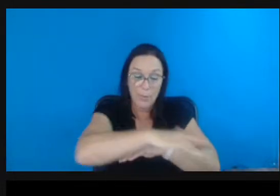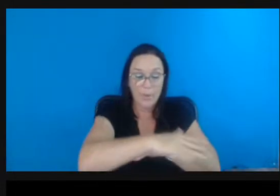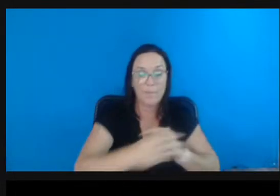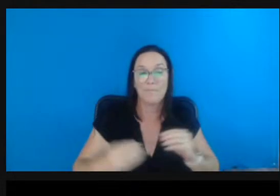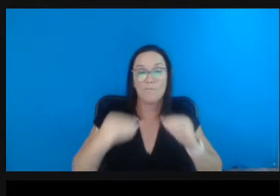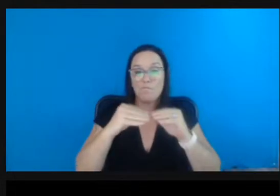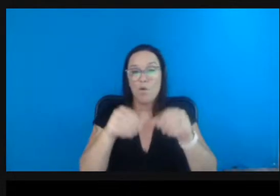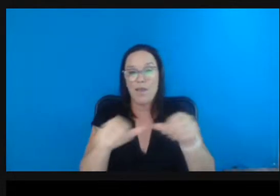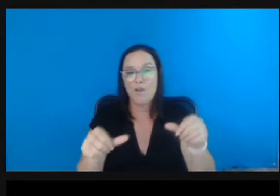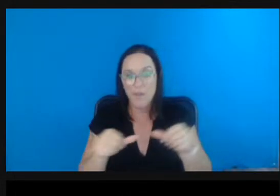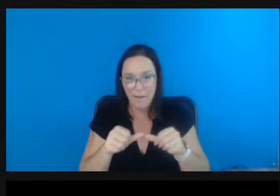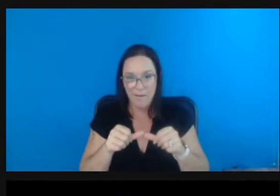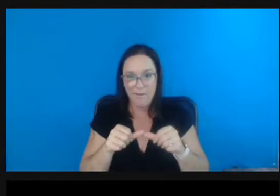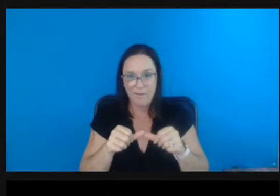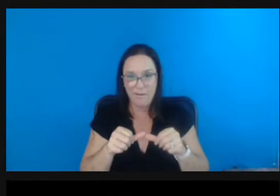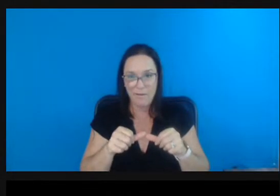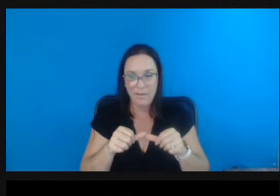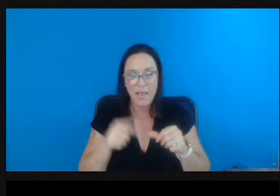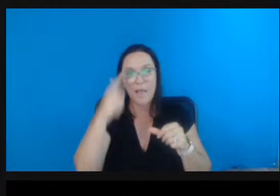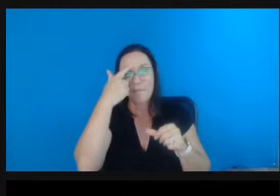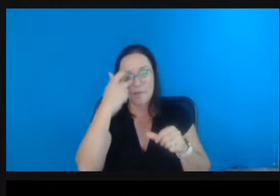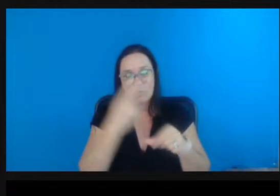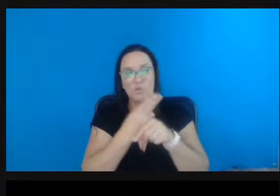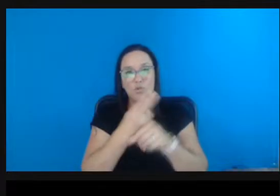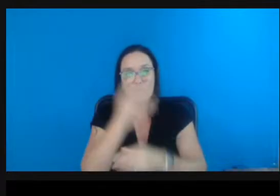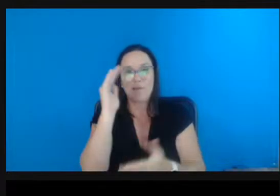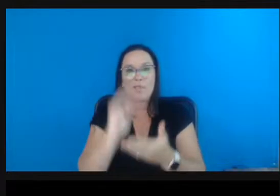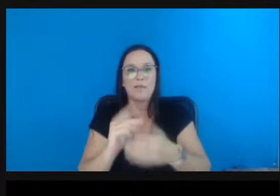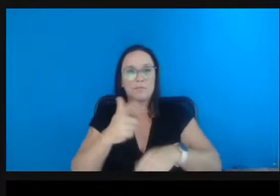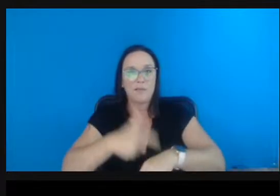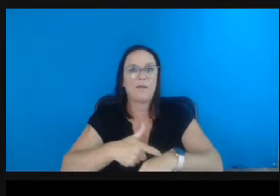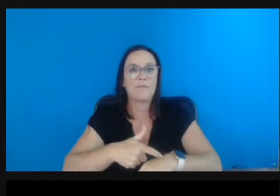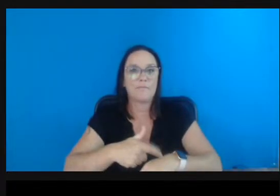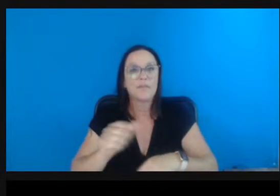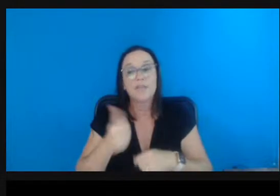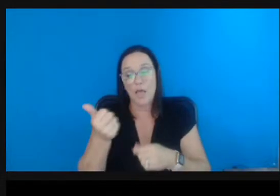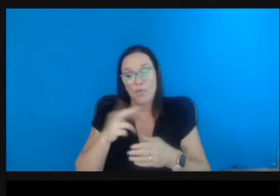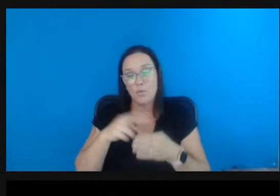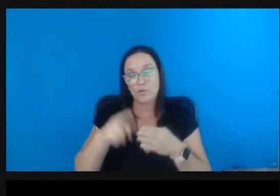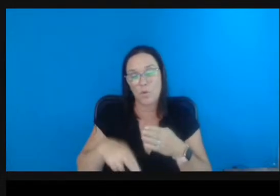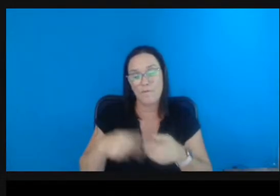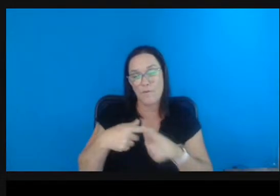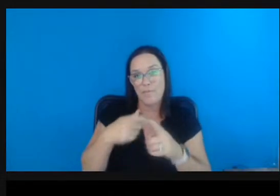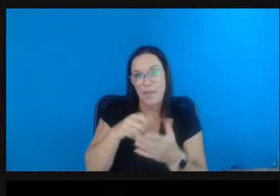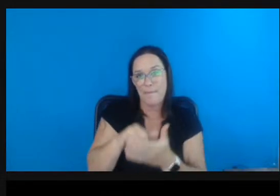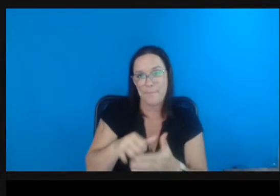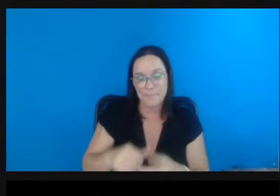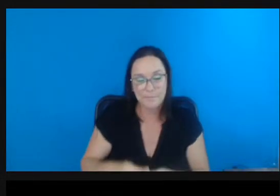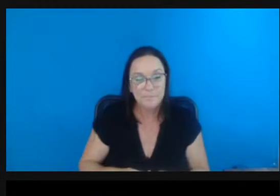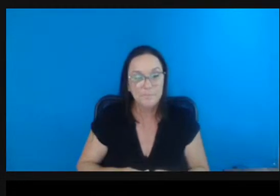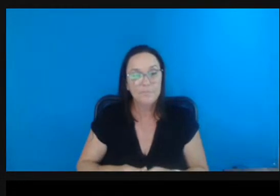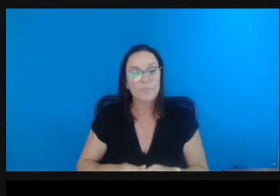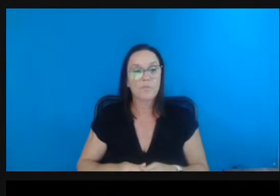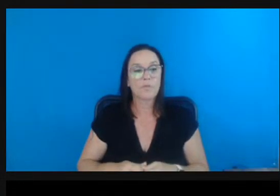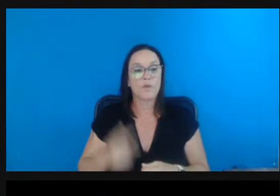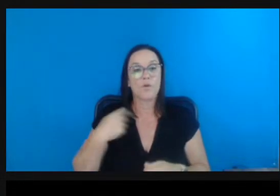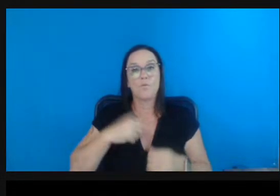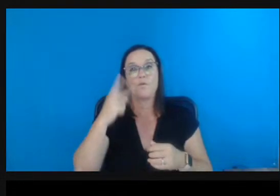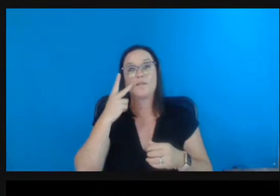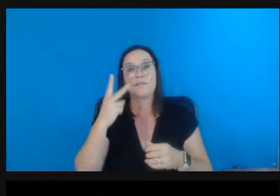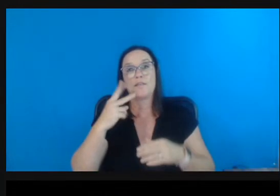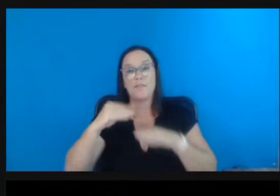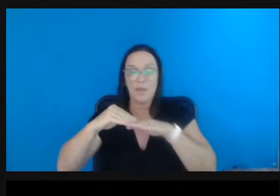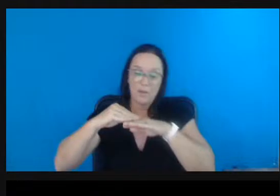area because it's doing it in less time. That's another consequence of this as well, right? So when we keep seeing lava flows running across a crater